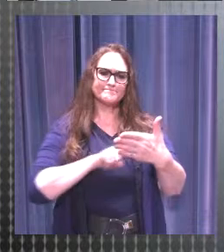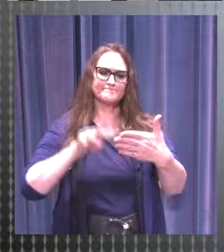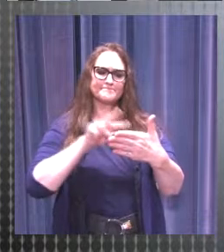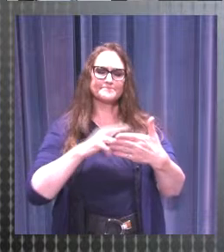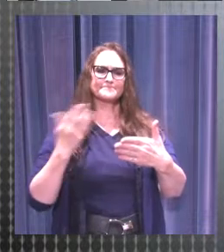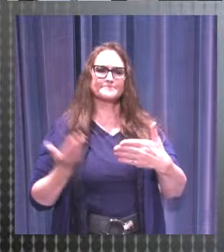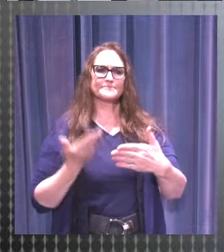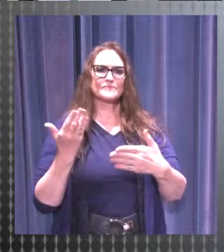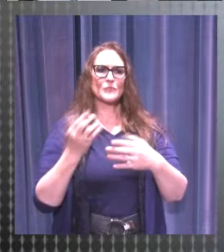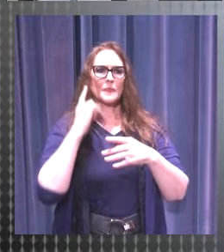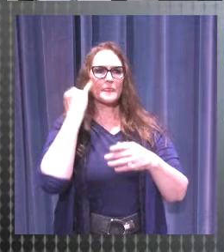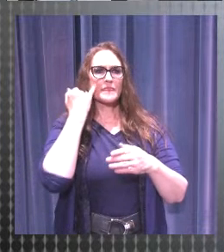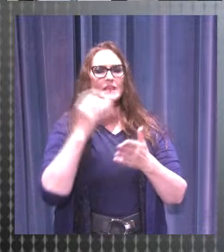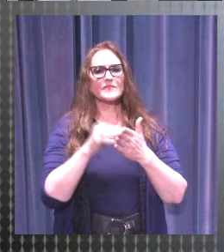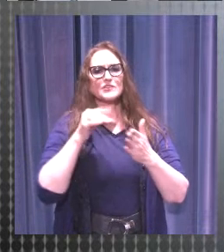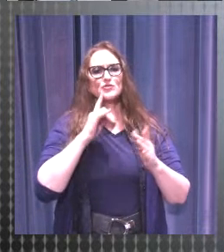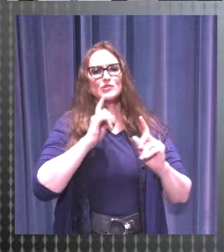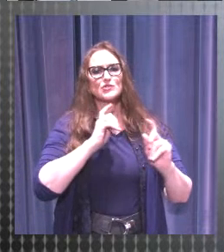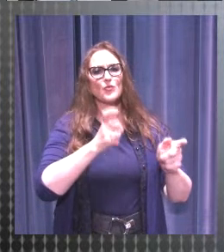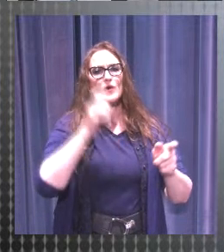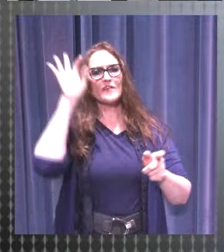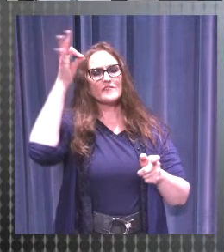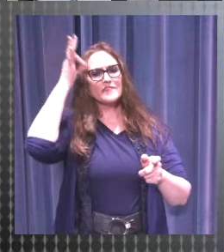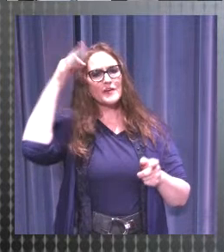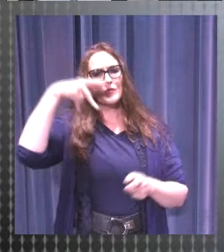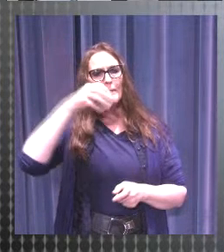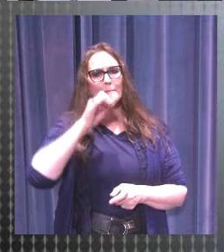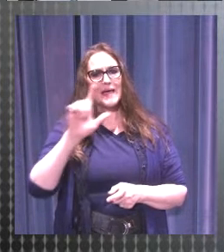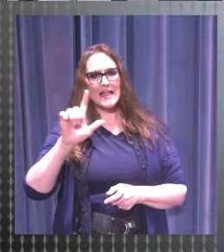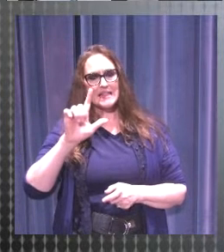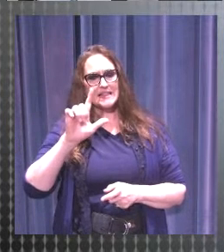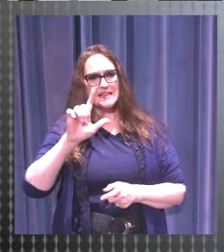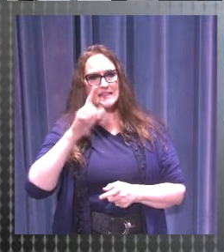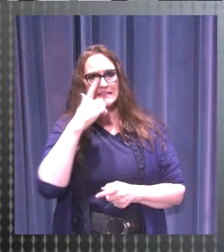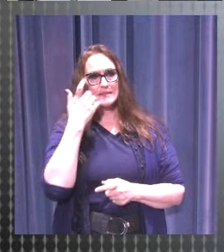here, if a student's awarded federal Pell